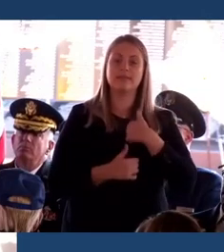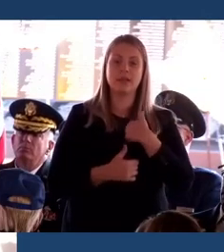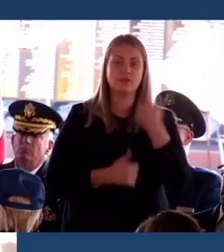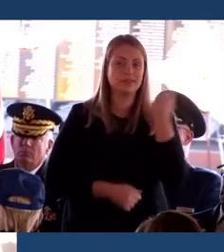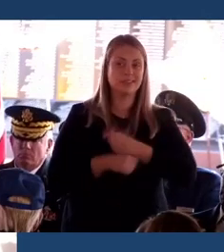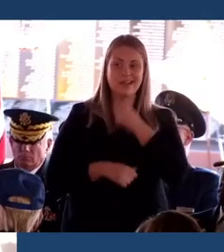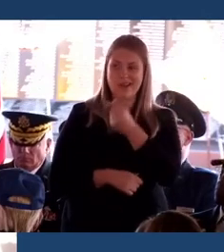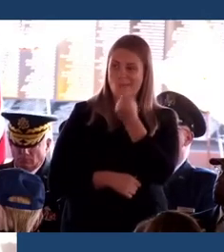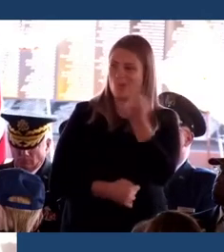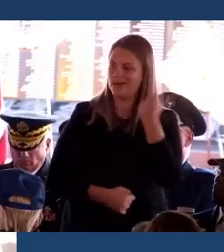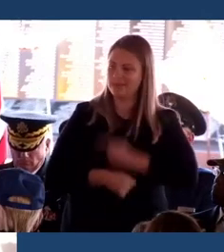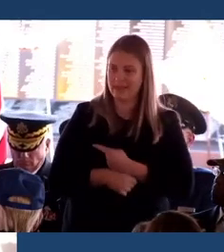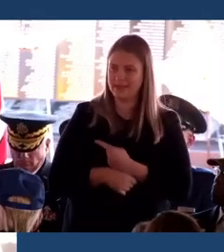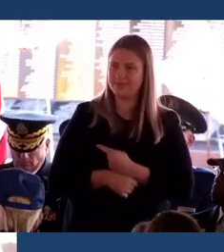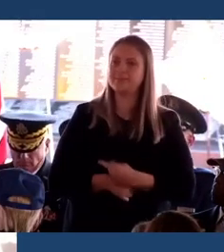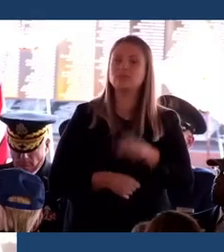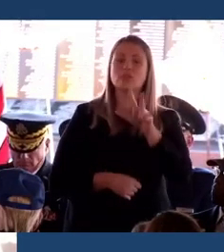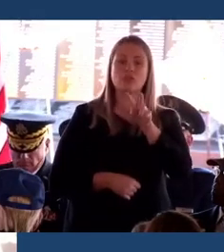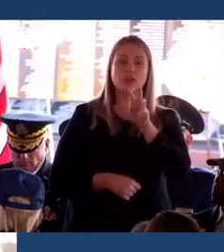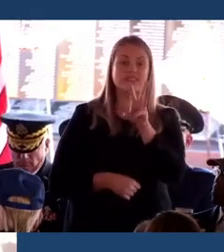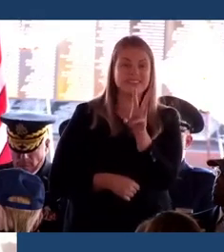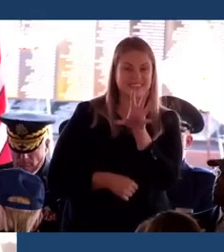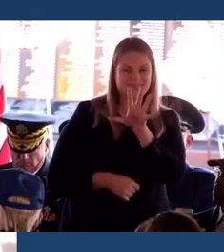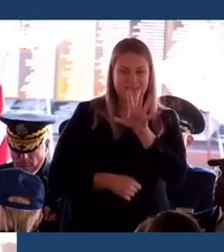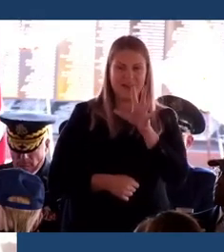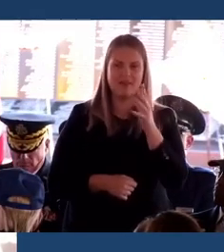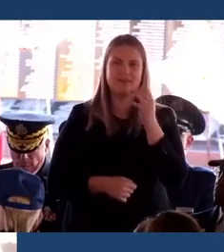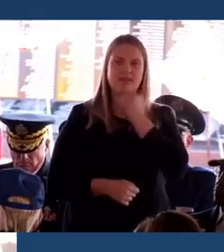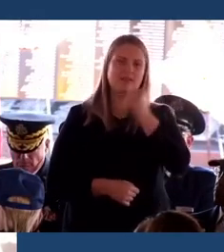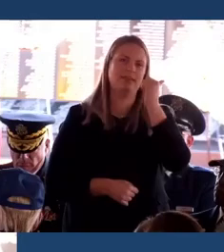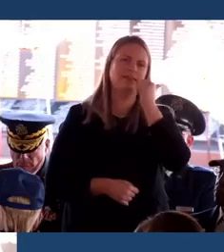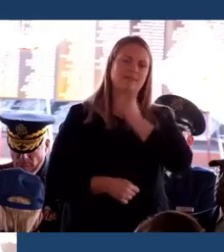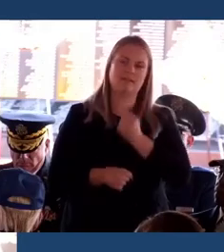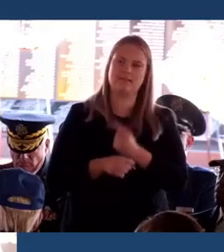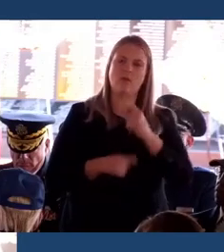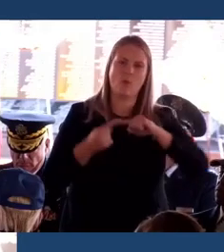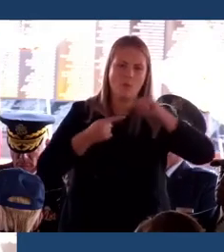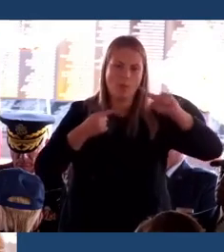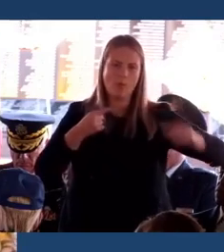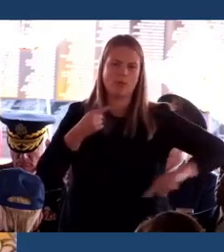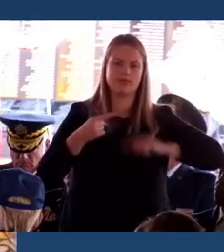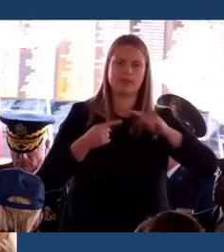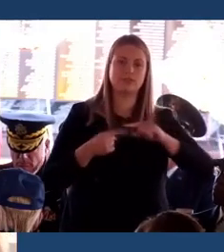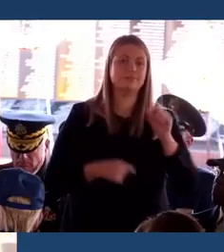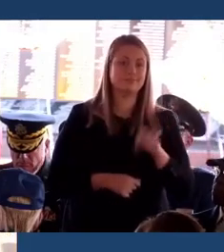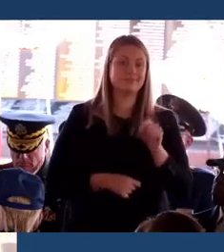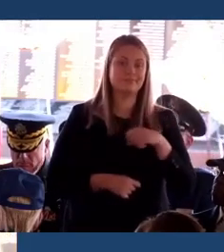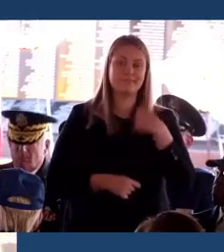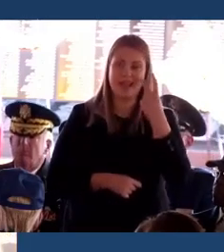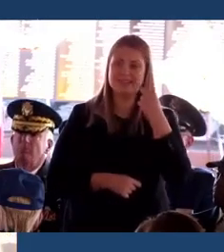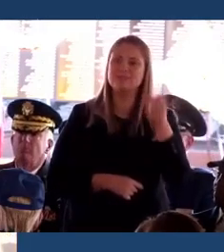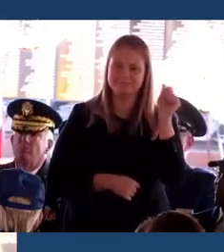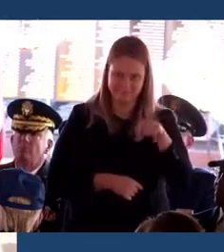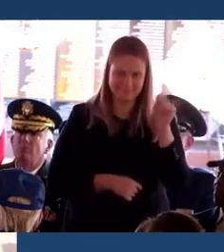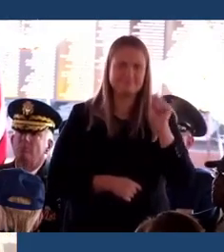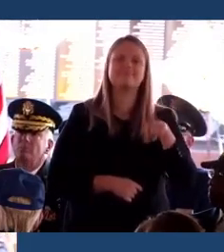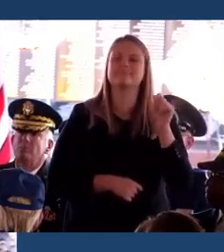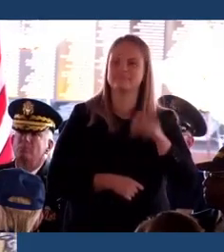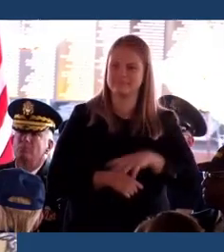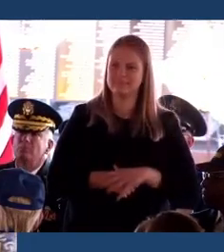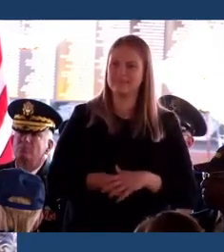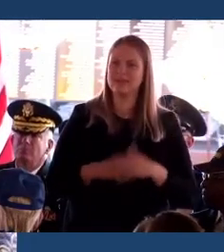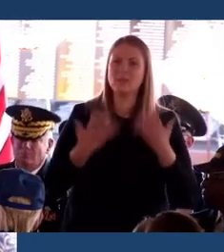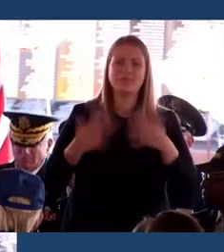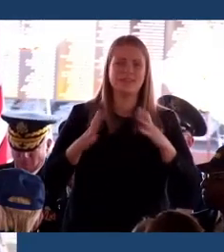just one day. It's 365 days of the year. Yes, I see you shaking your head. We already had